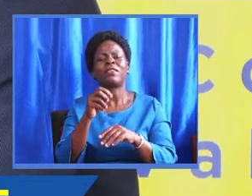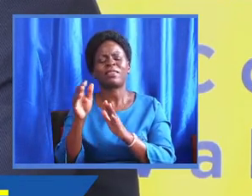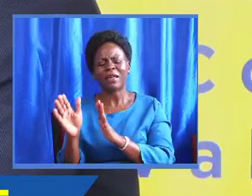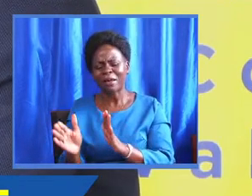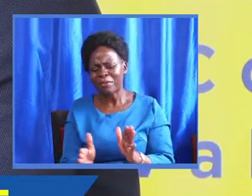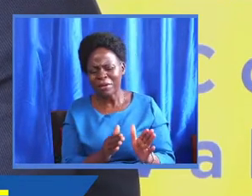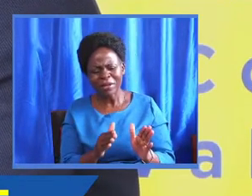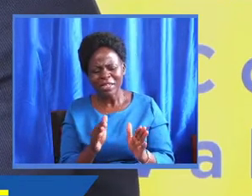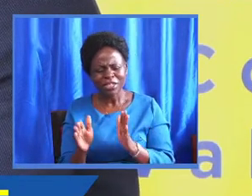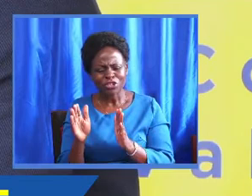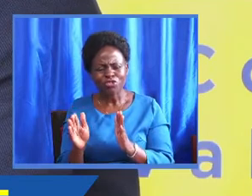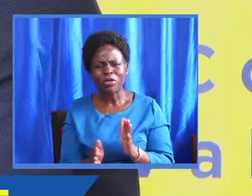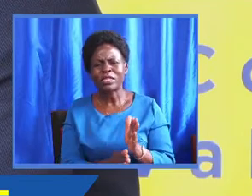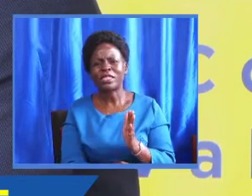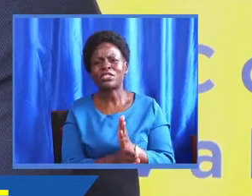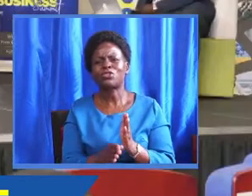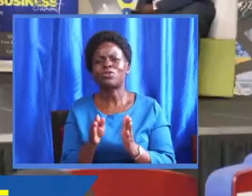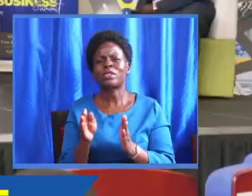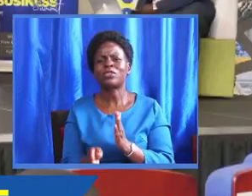structures?